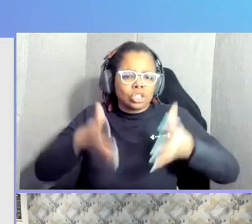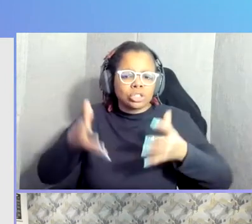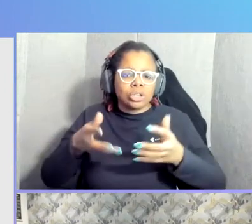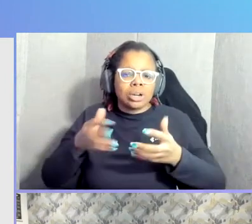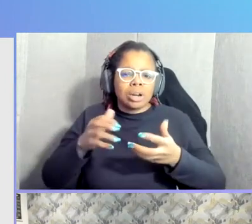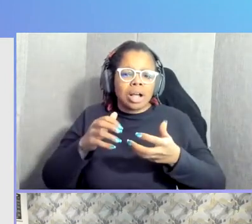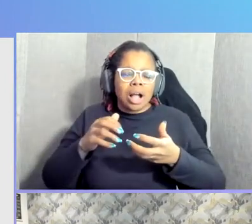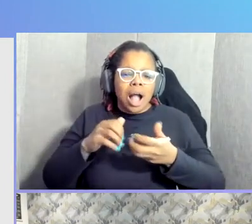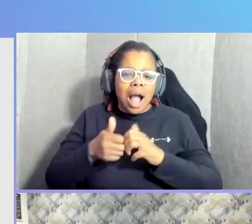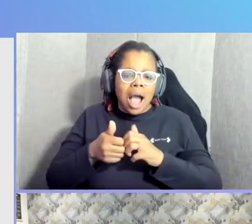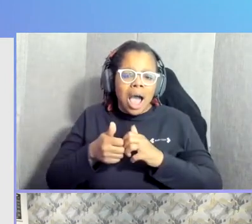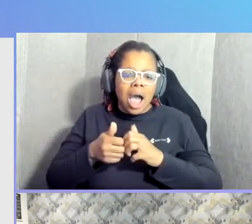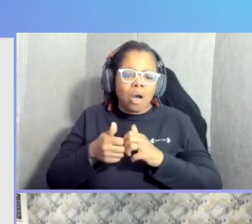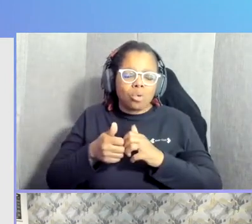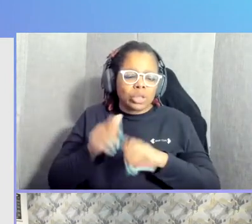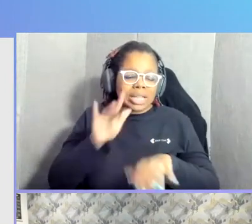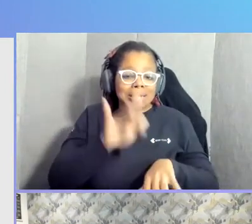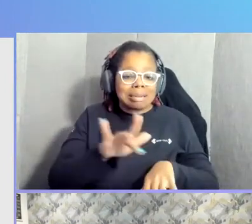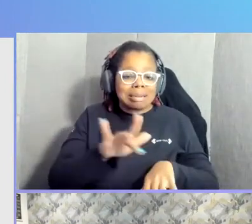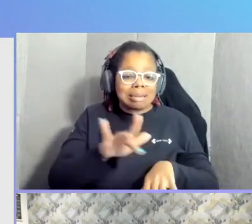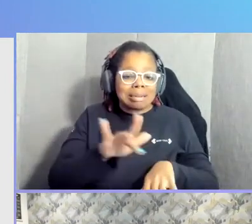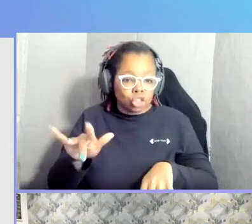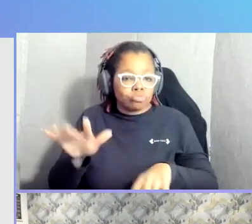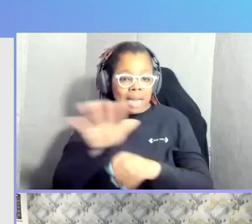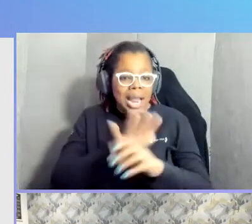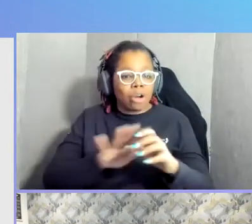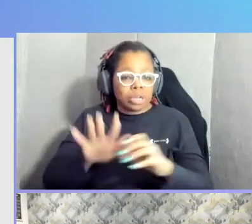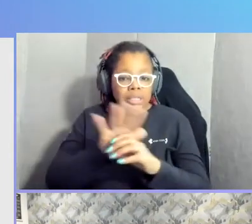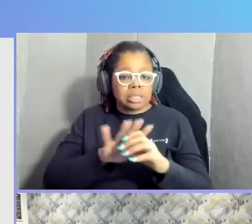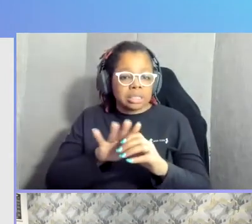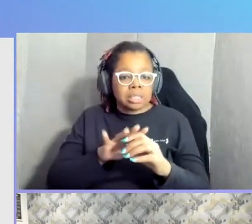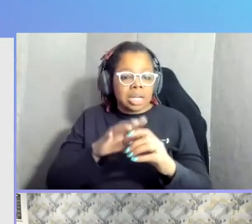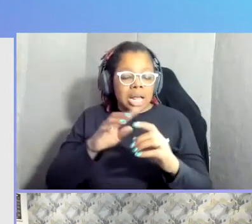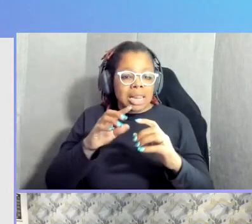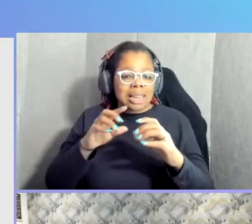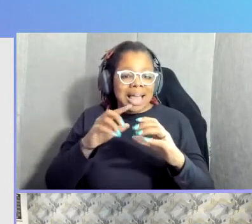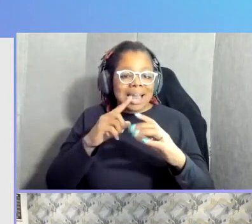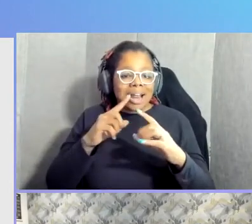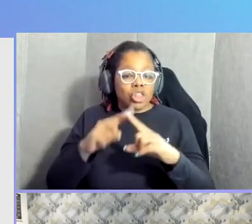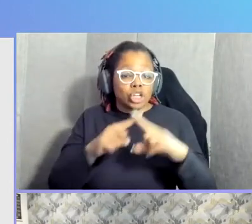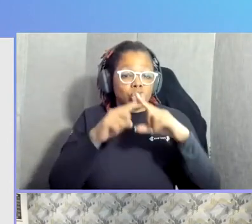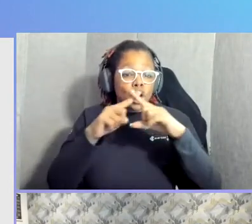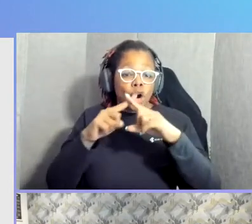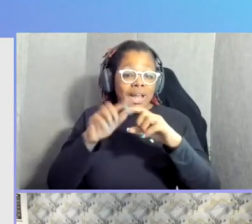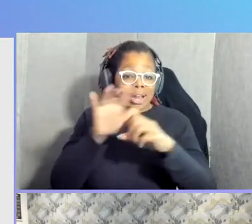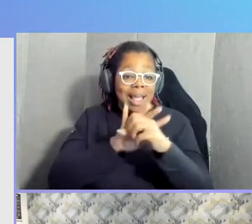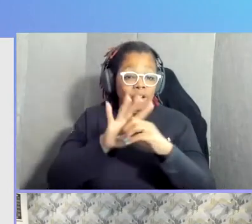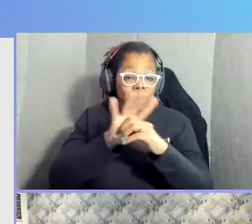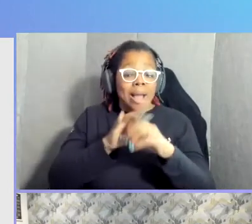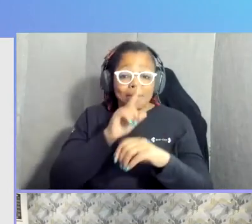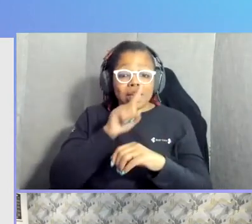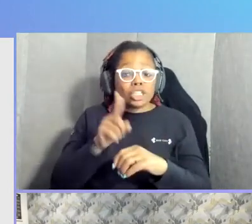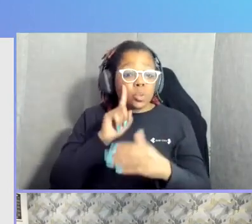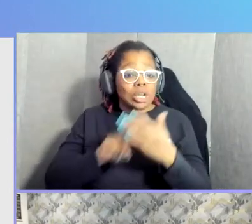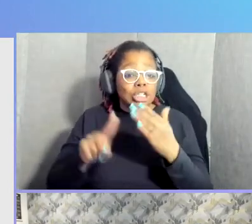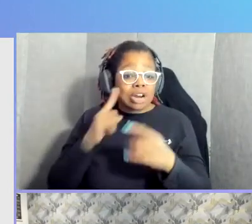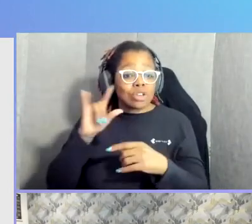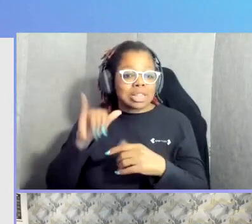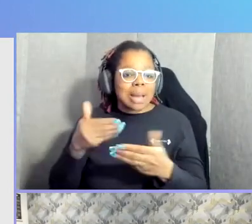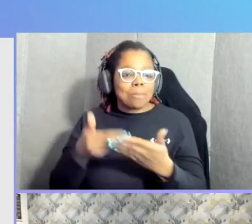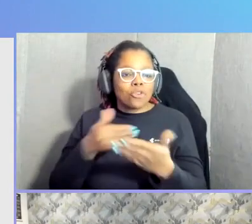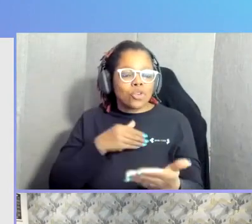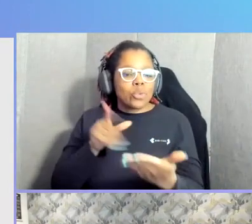the touch tap area, the target area? We wanted to make sure that we check for those things before we publish